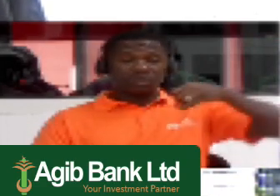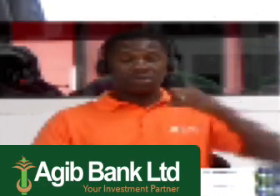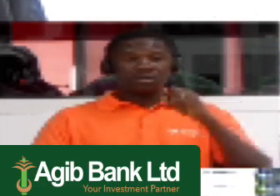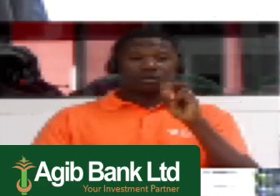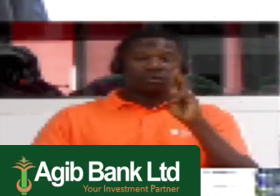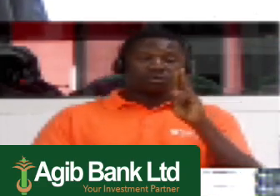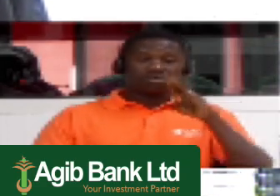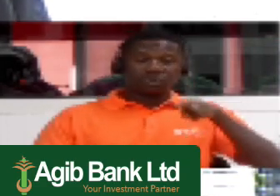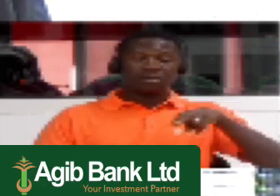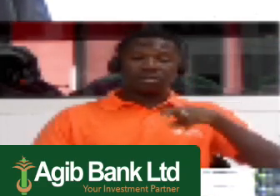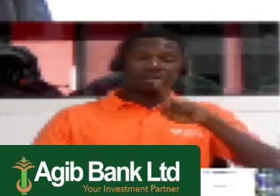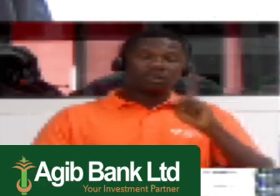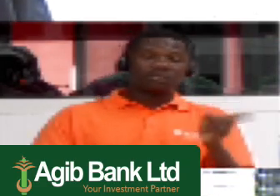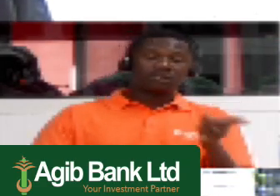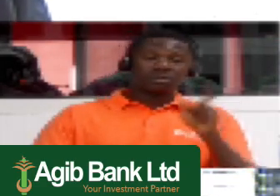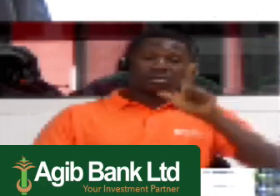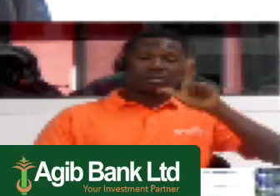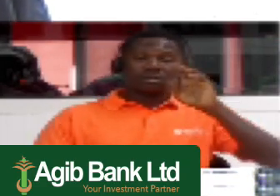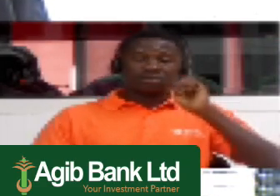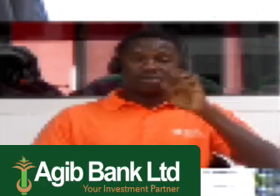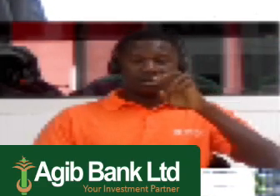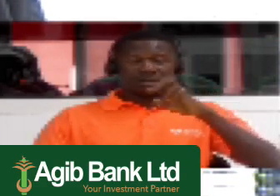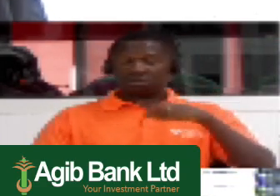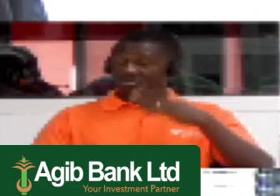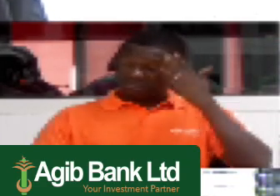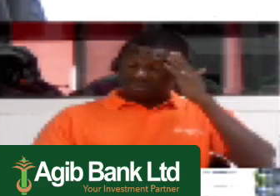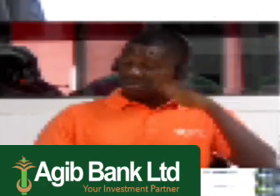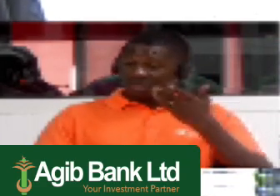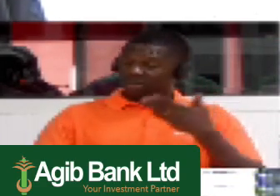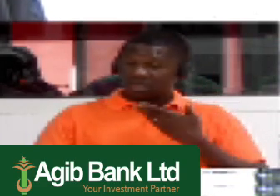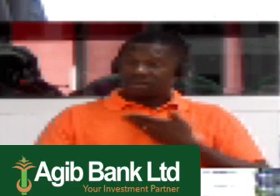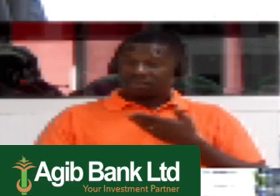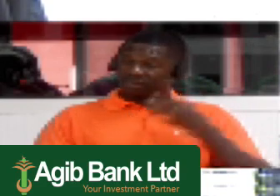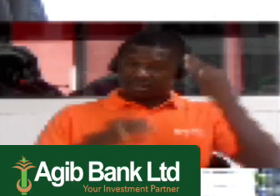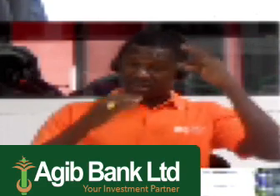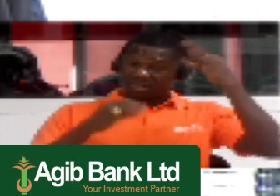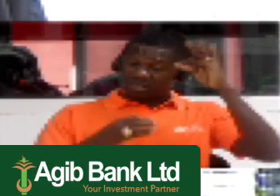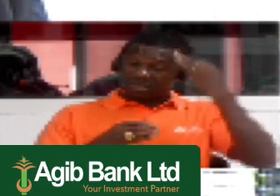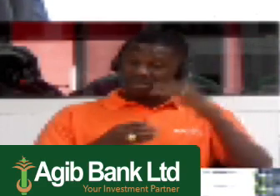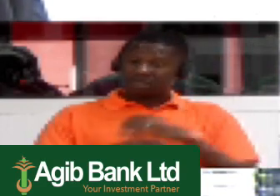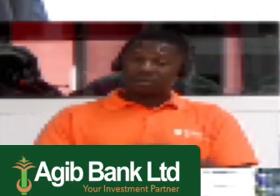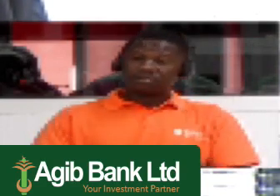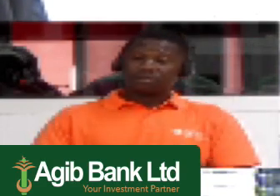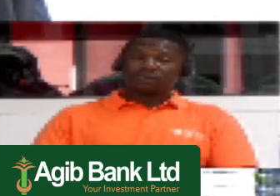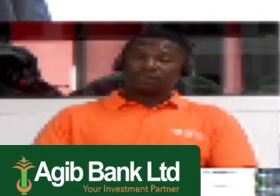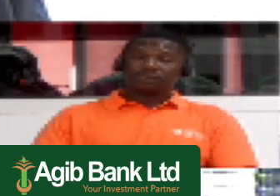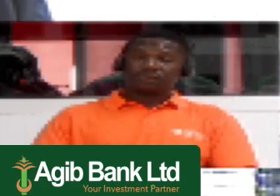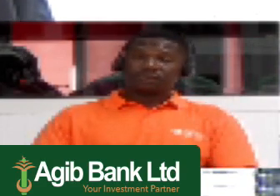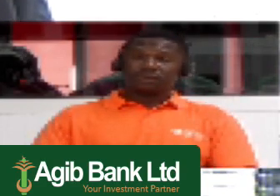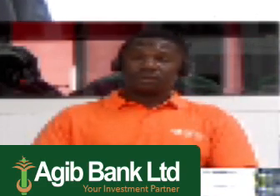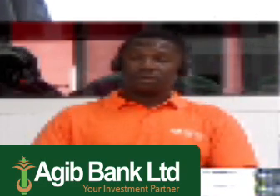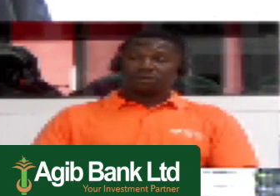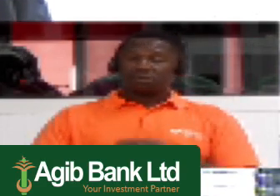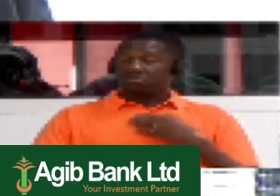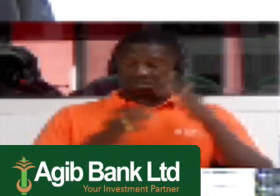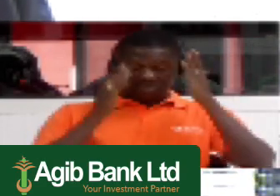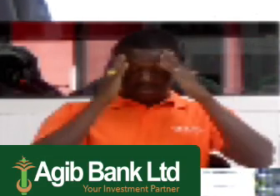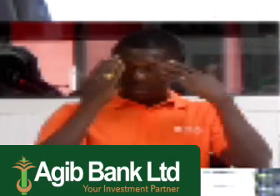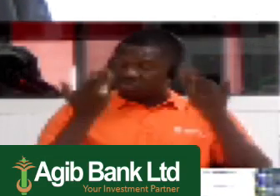jongula. Fana ngamre ya kos leke. I think they also did a course on that.